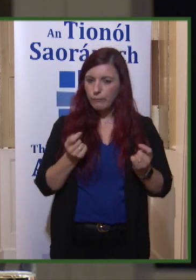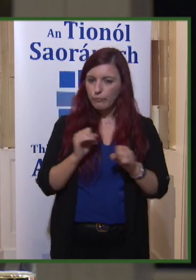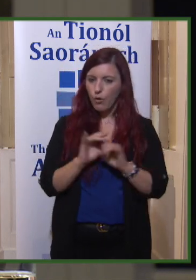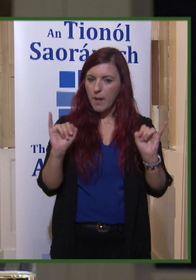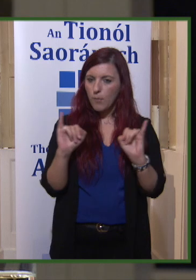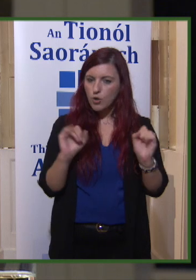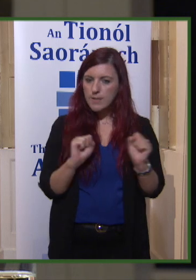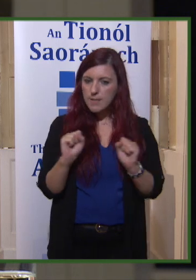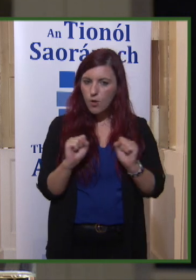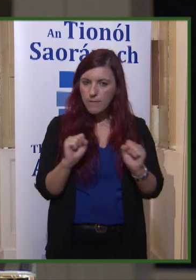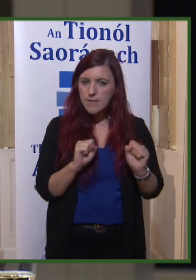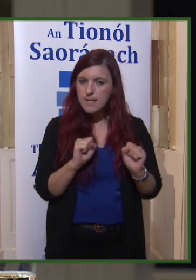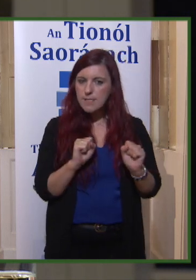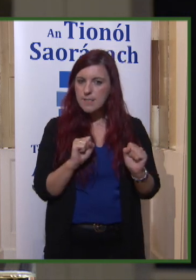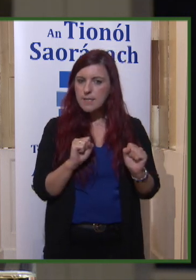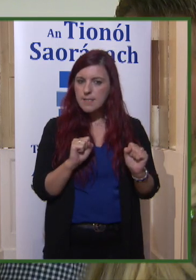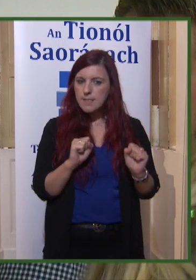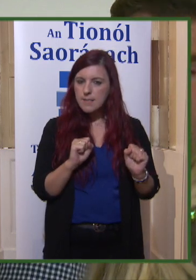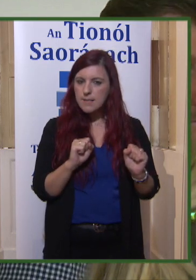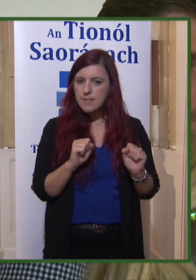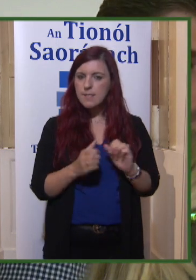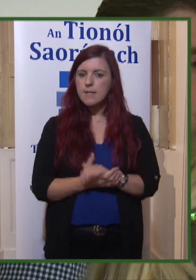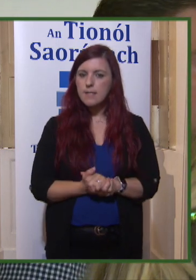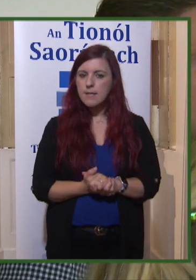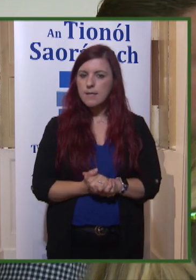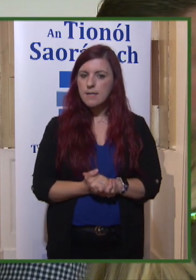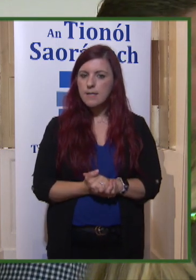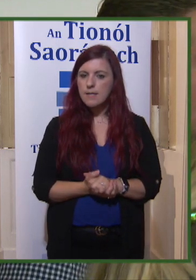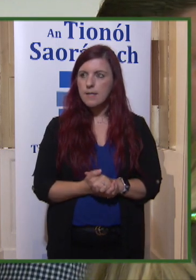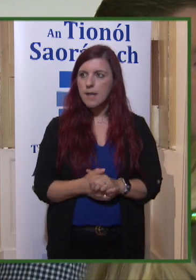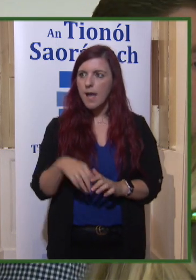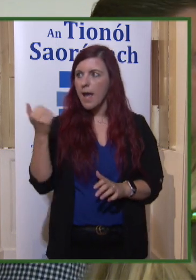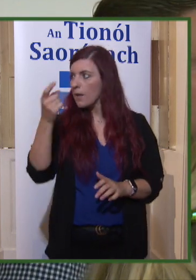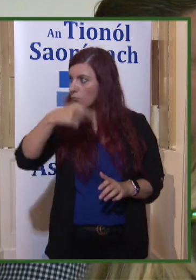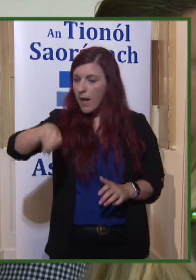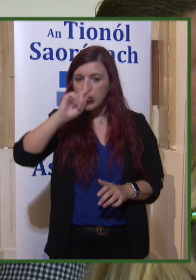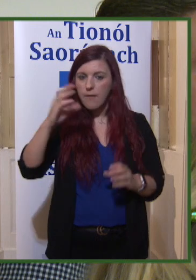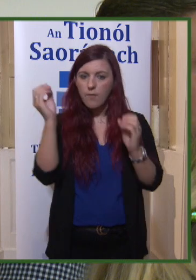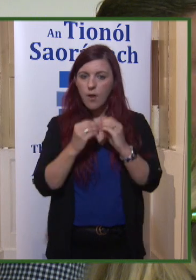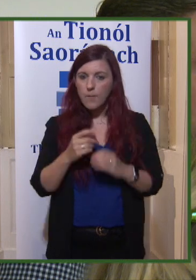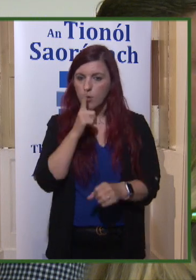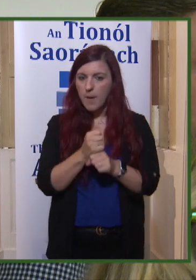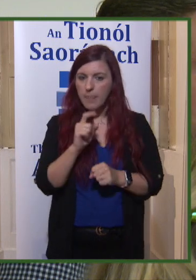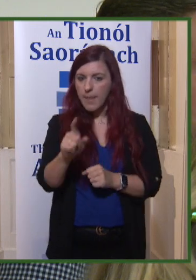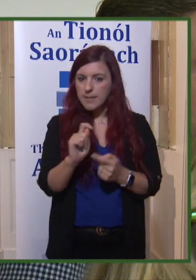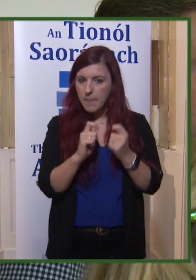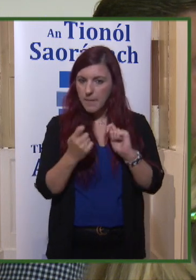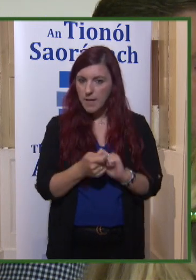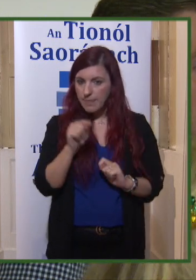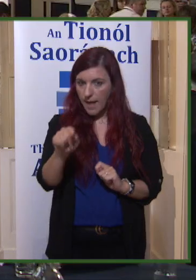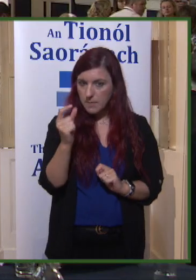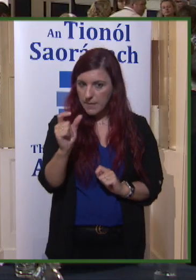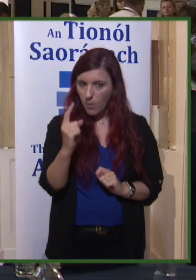emergency function responsibility, emergency services. Does anybody have any comments on that amendment? Just on that particular